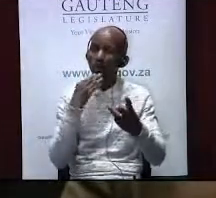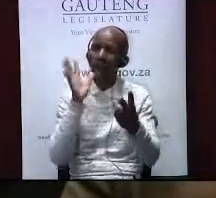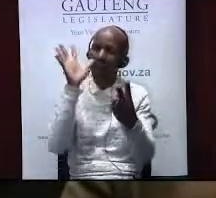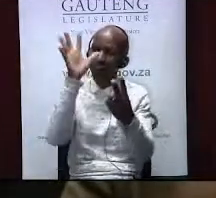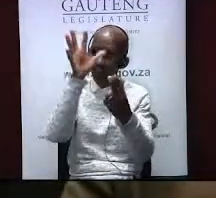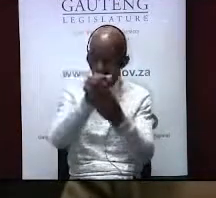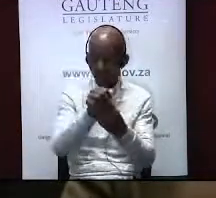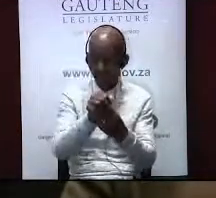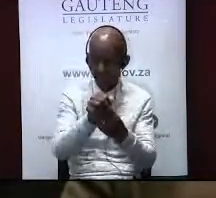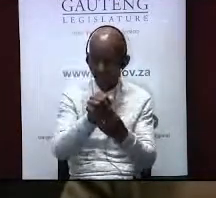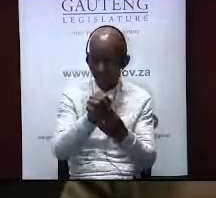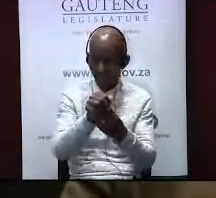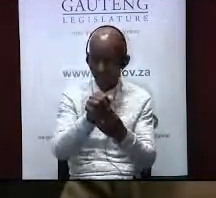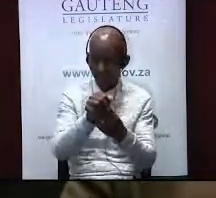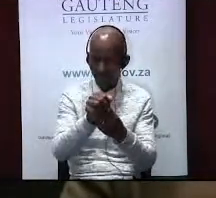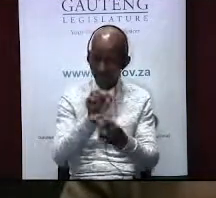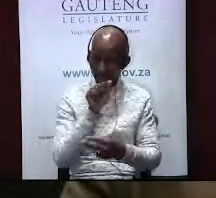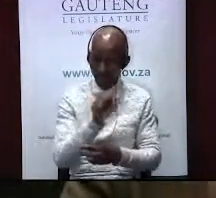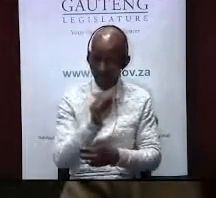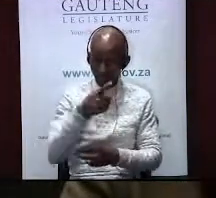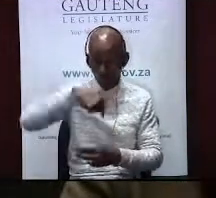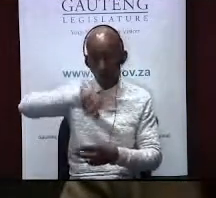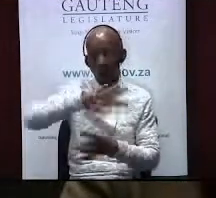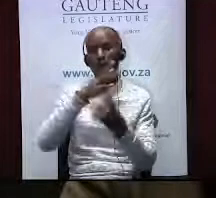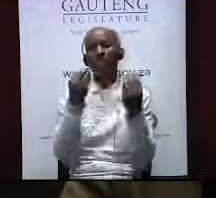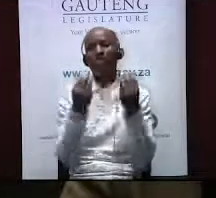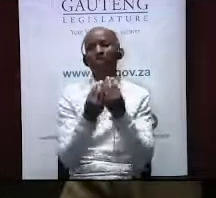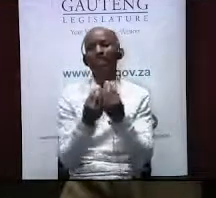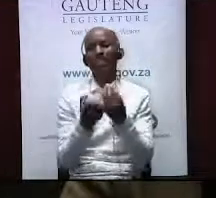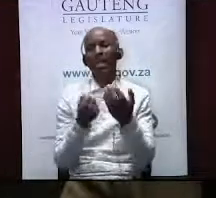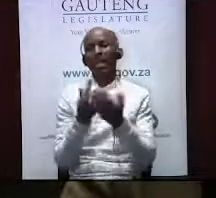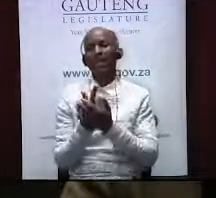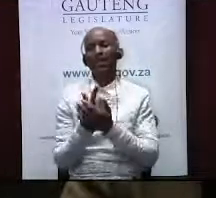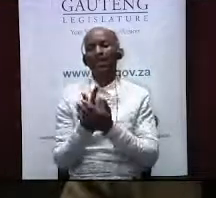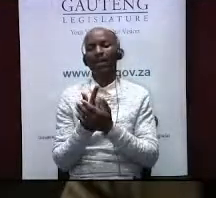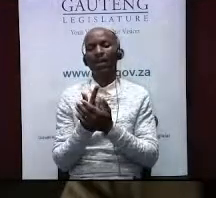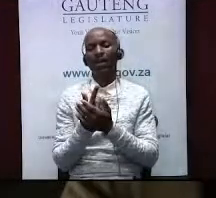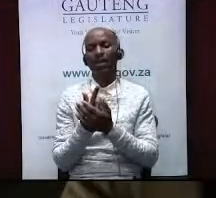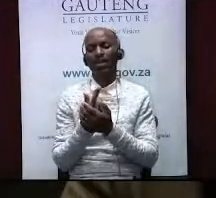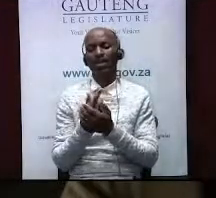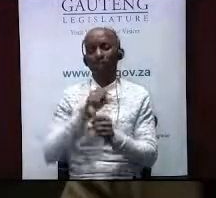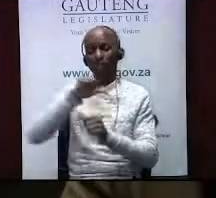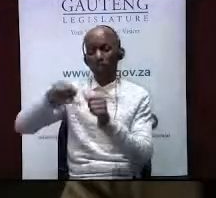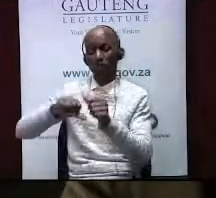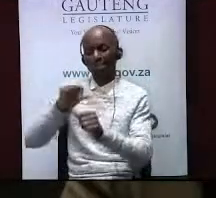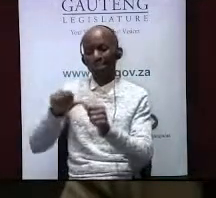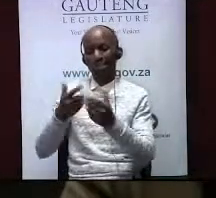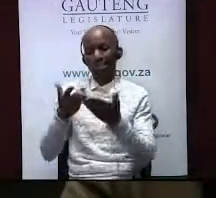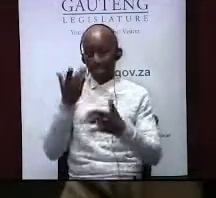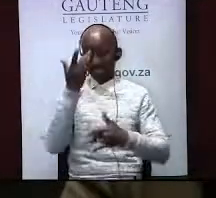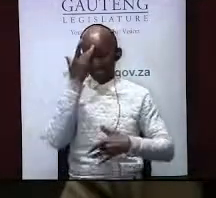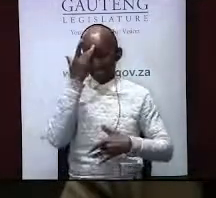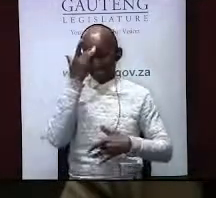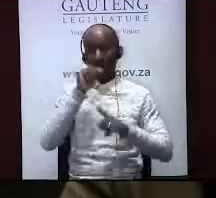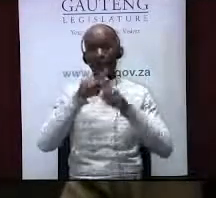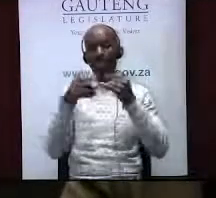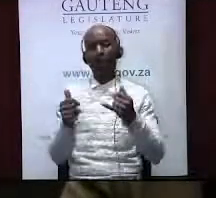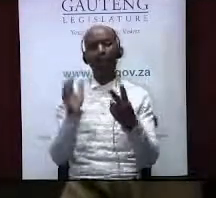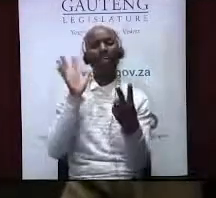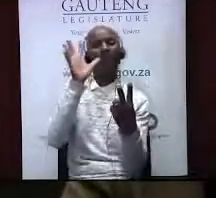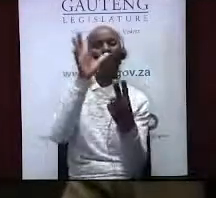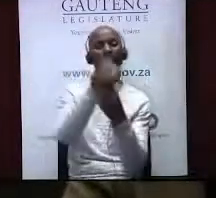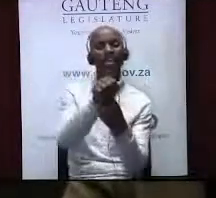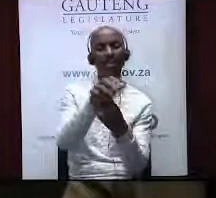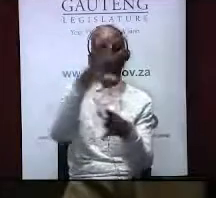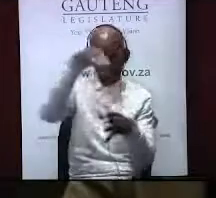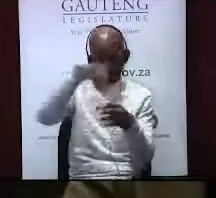victims of these whole things that are happening as our social ills, of which the victims are